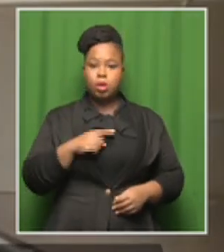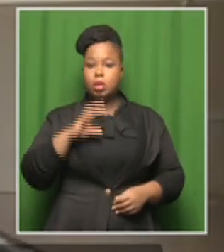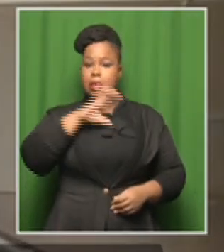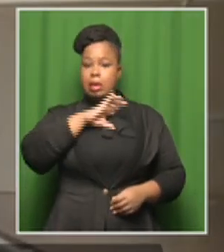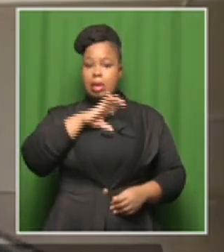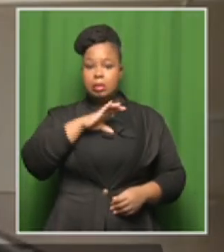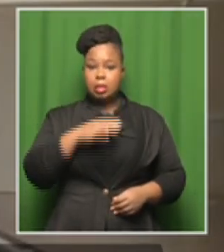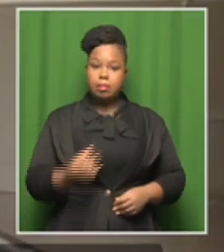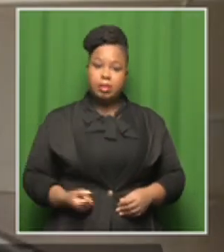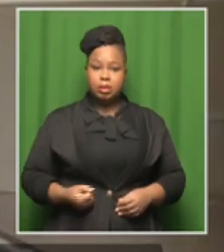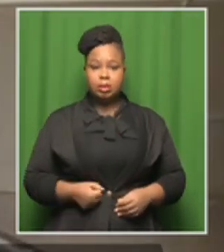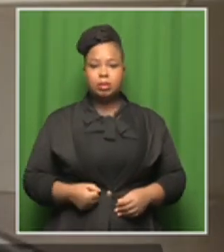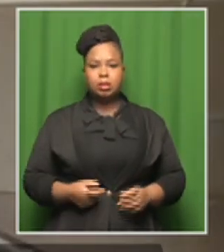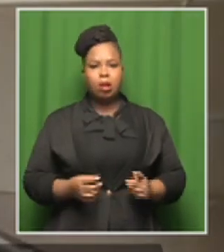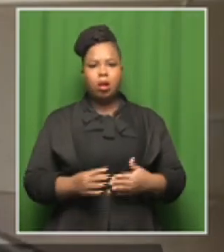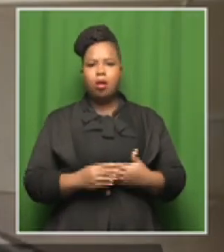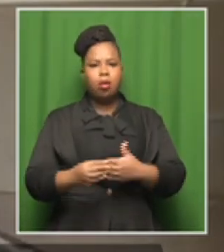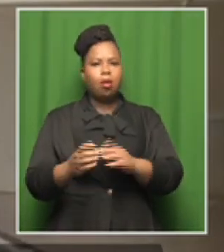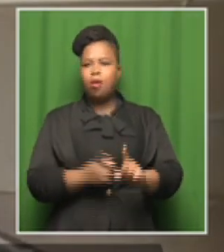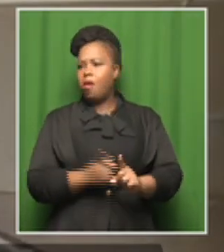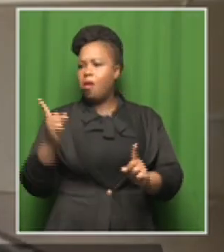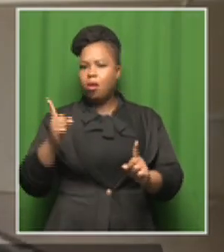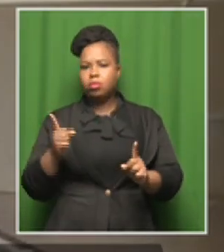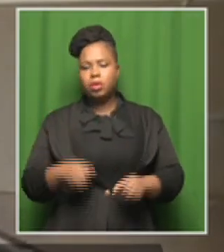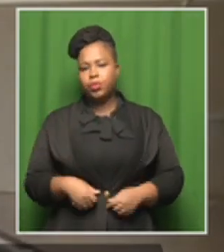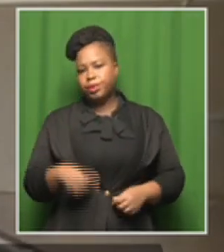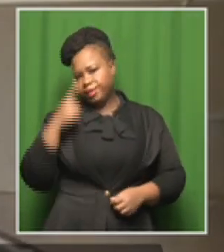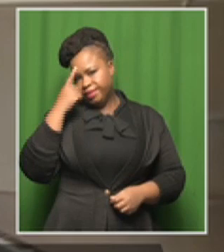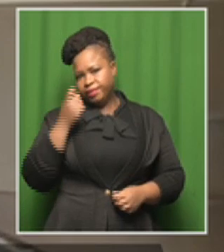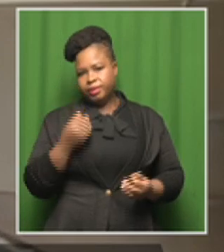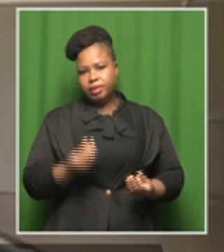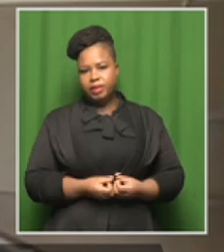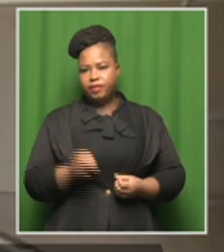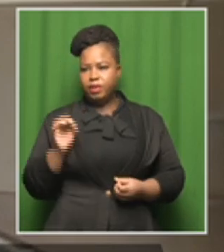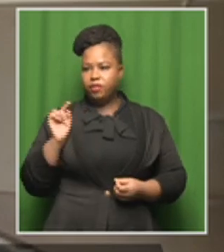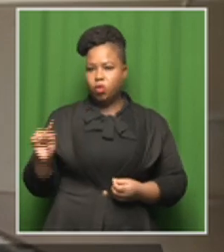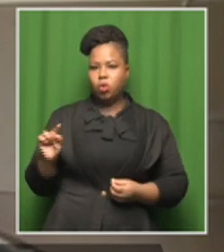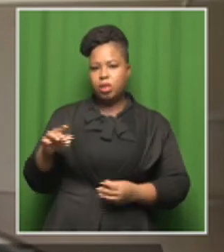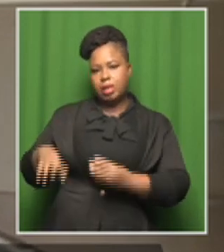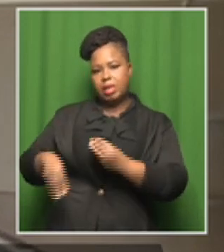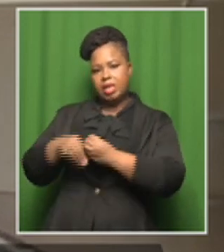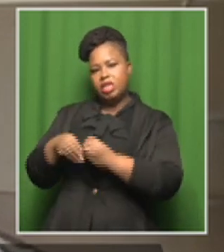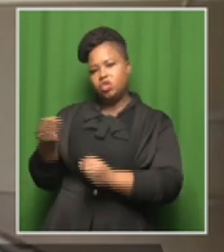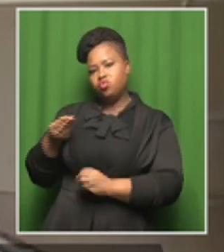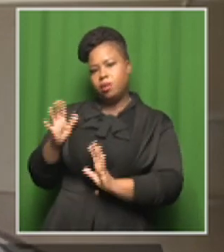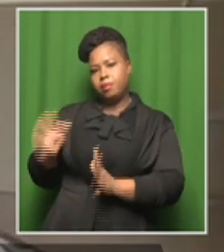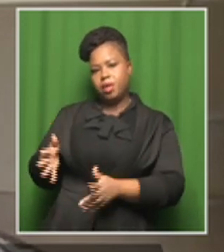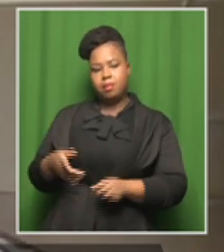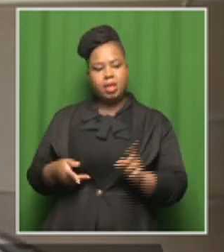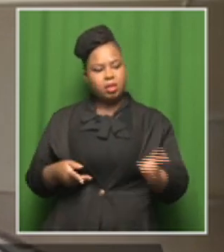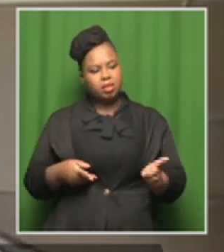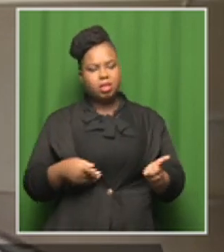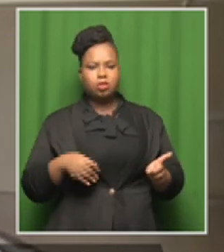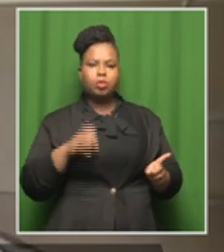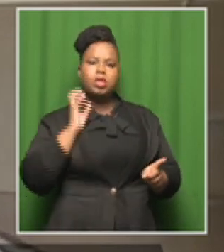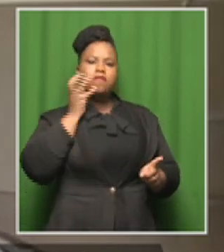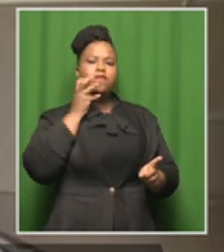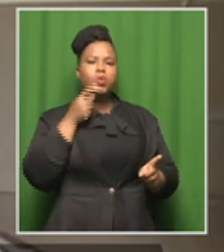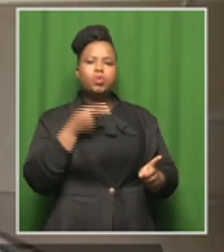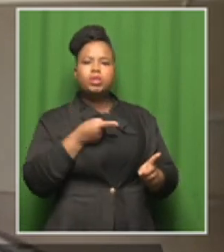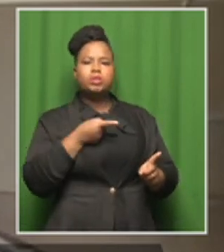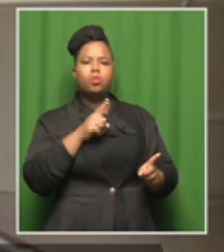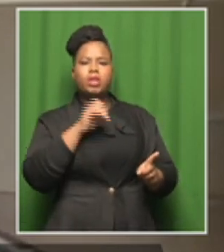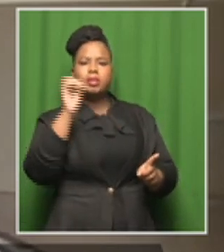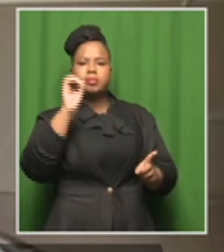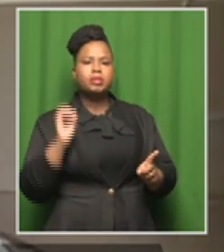be heavily misled if the warning labels are introduced, because you would find that there will be many products that are